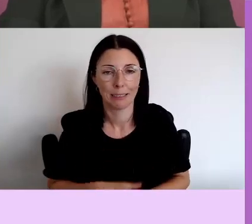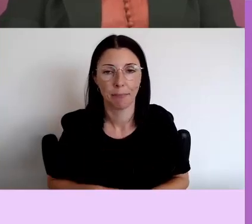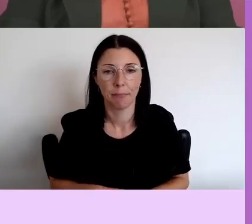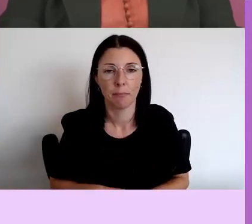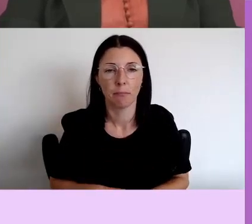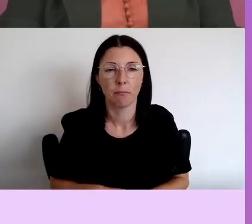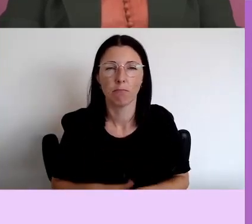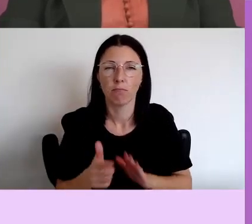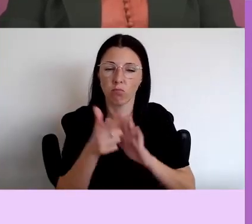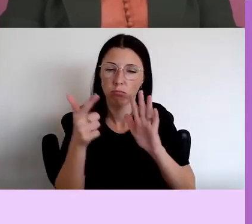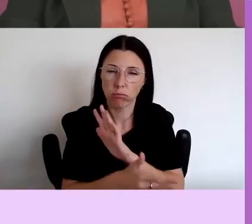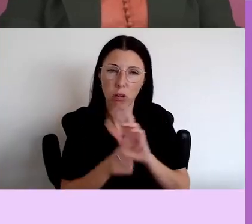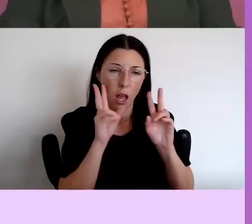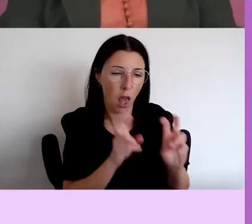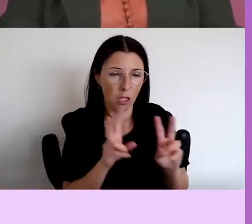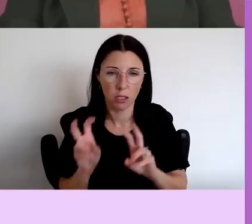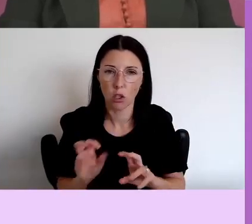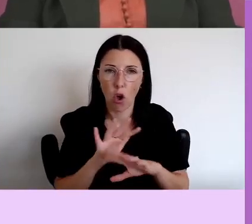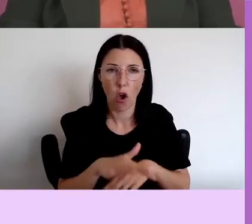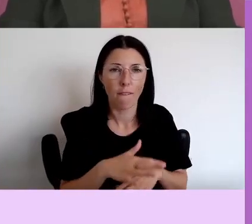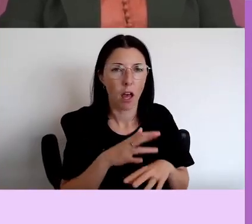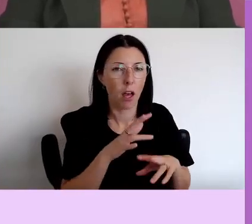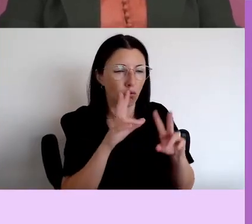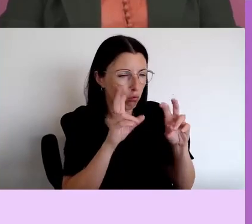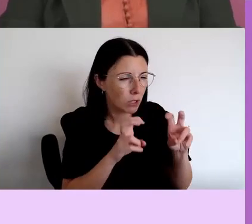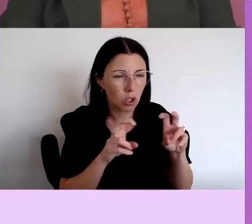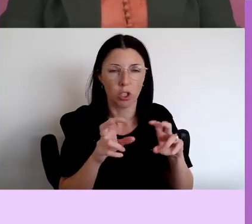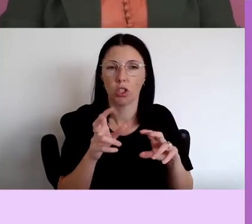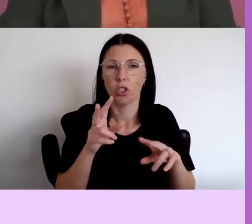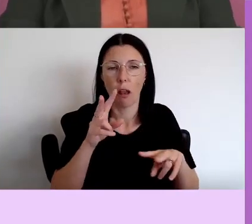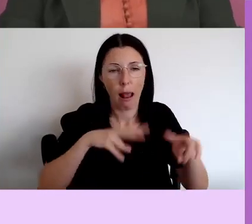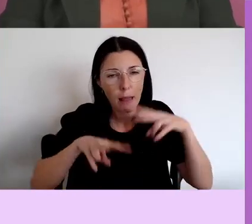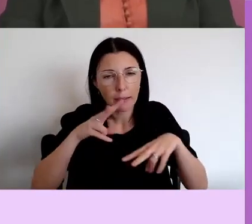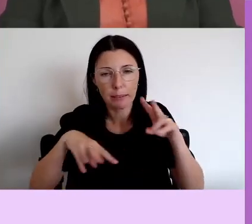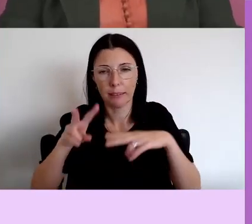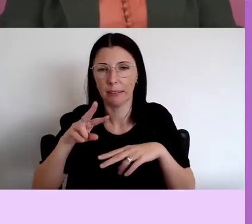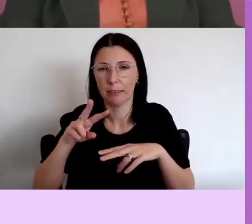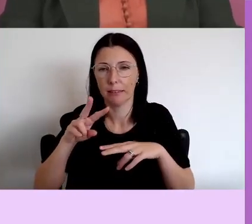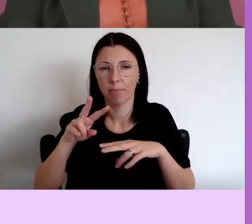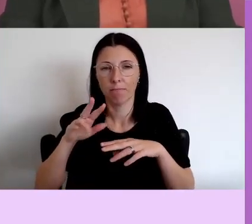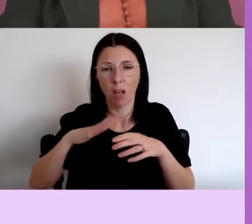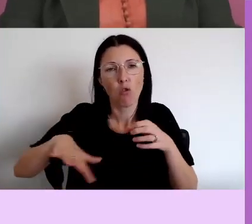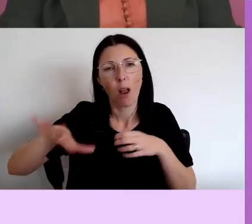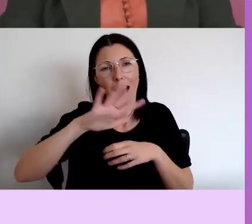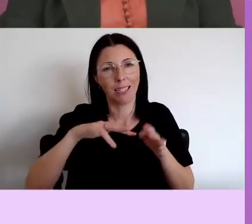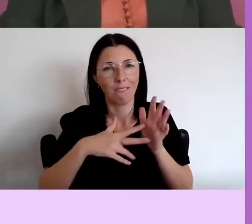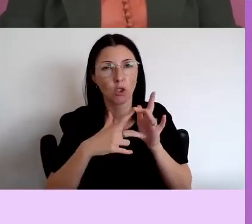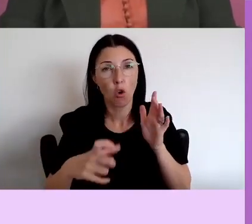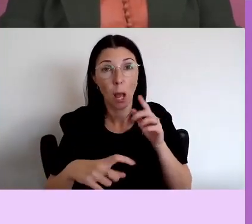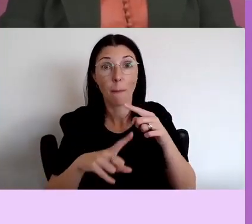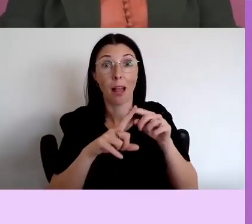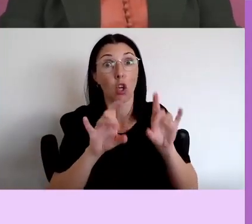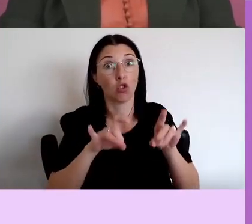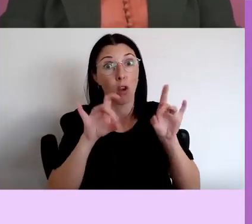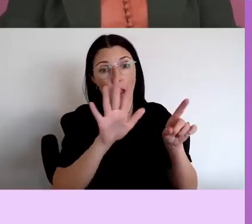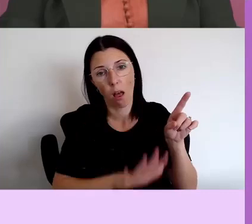analysis of research, allegations, incidents and cases from across Victoria and Australia and